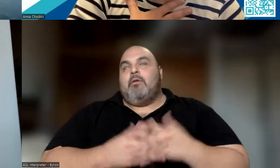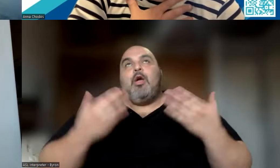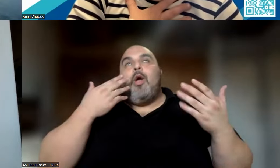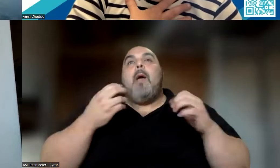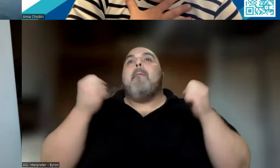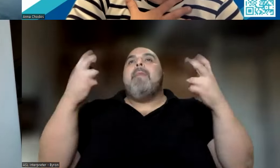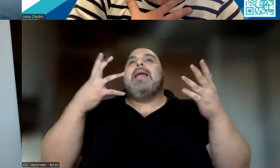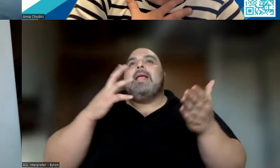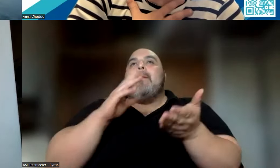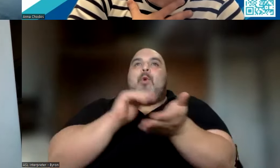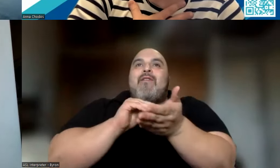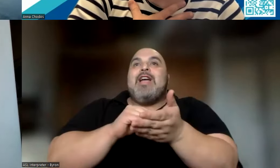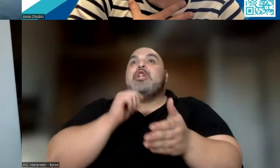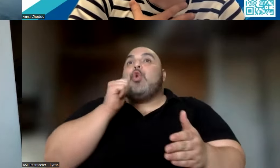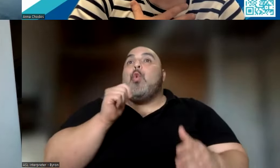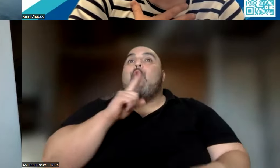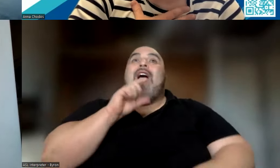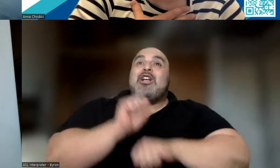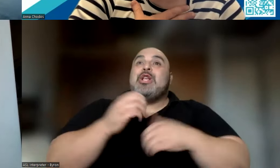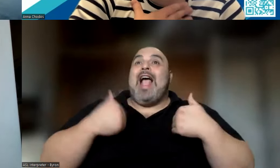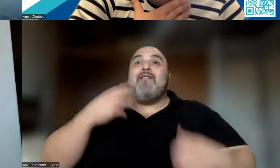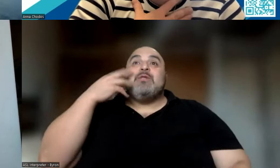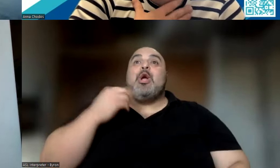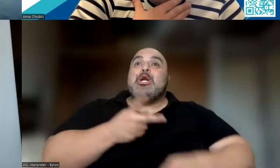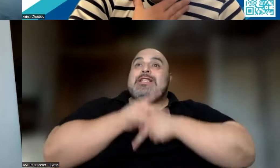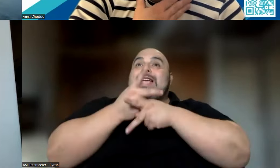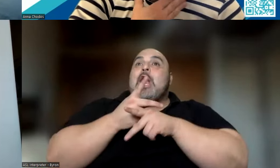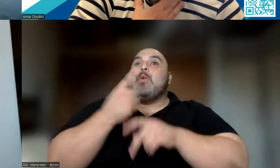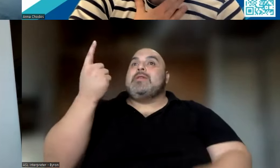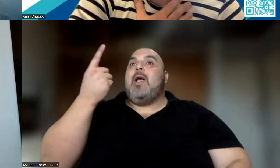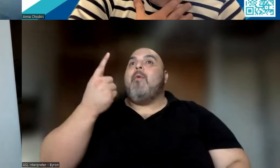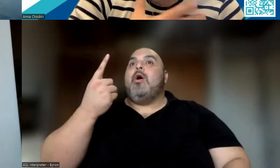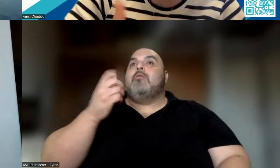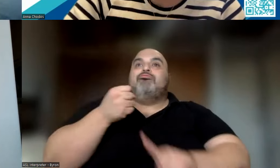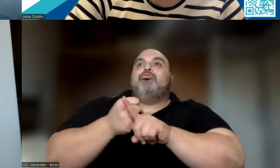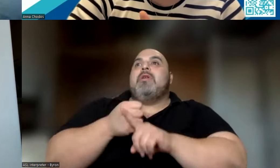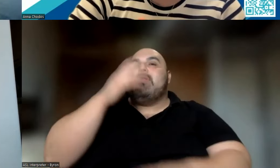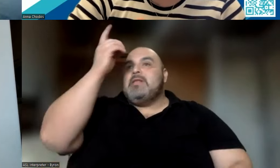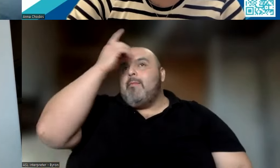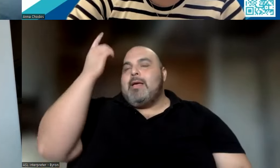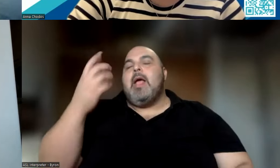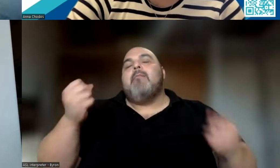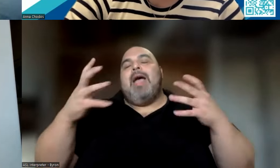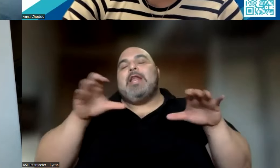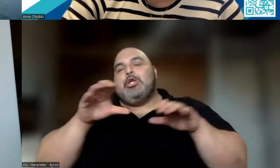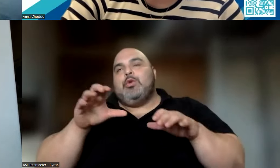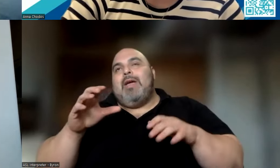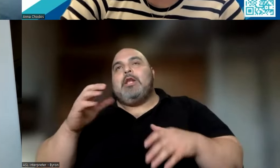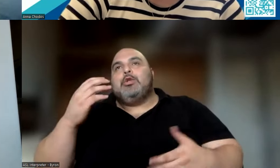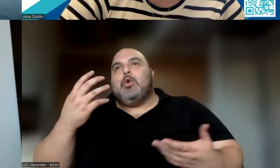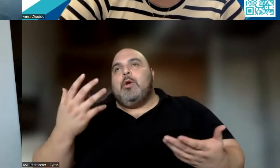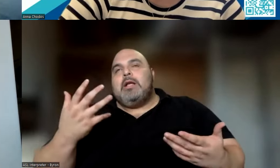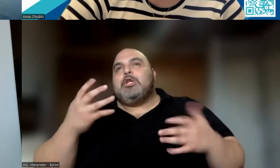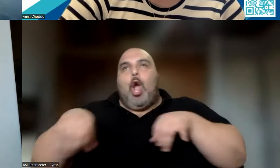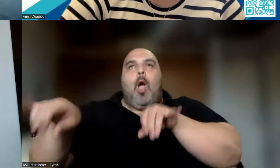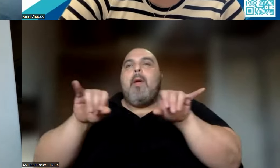Many providers don't actually have experience caring for somebody with dementia, or many do, of course, it's extremely common, but I think